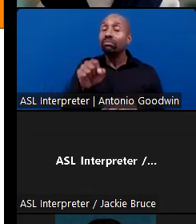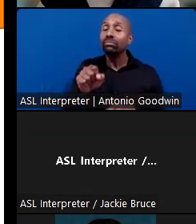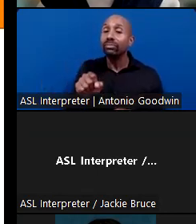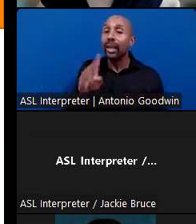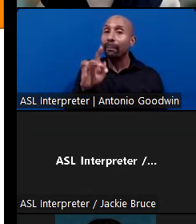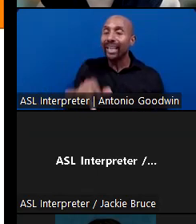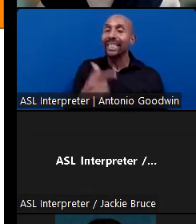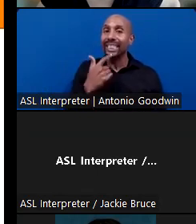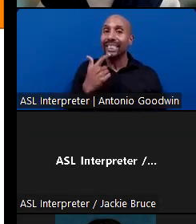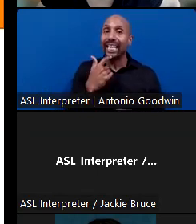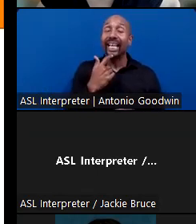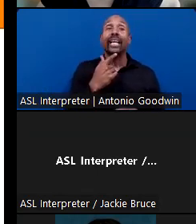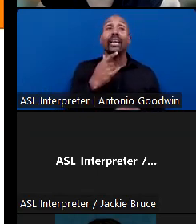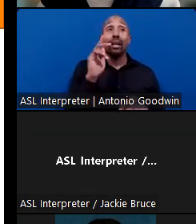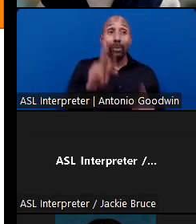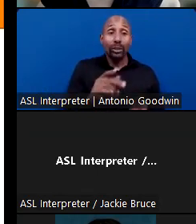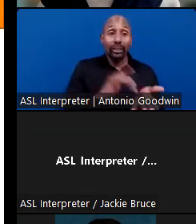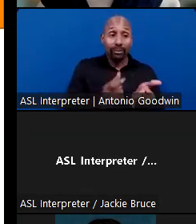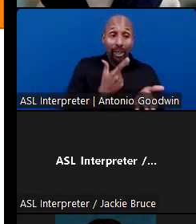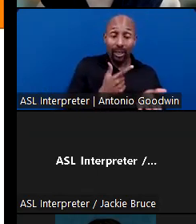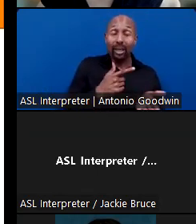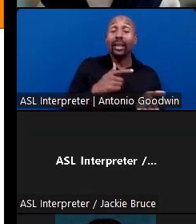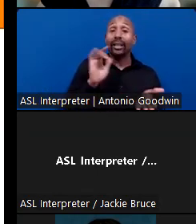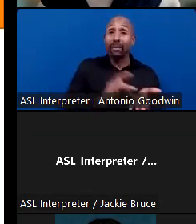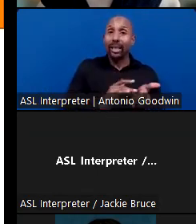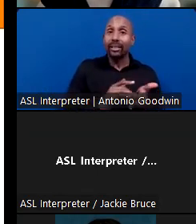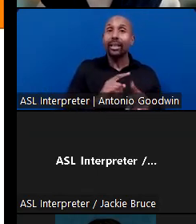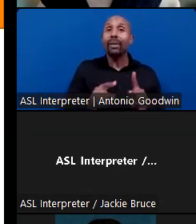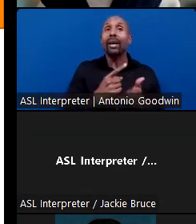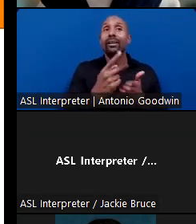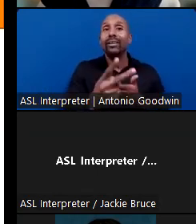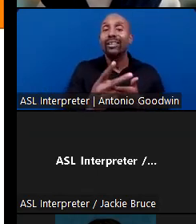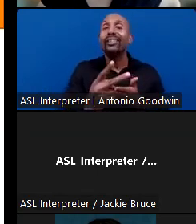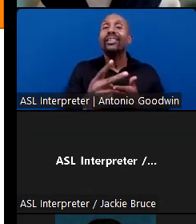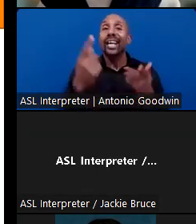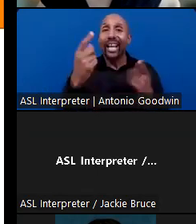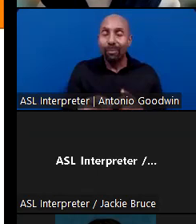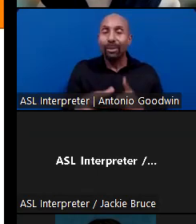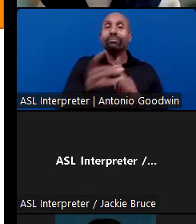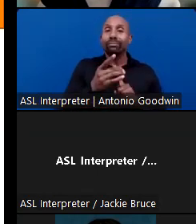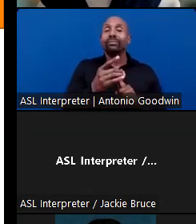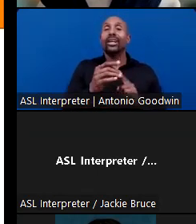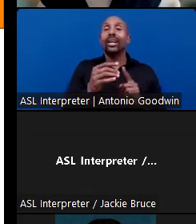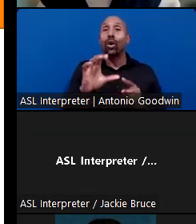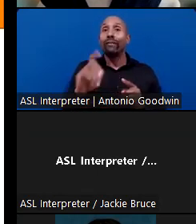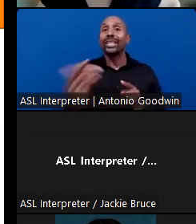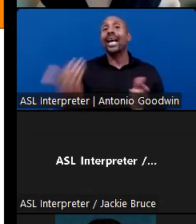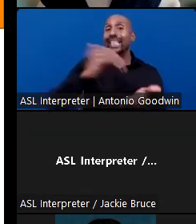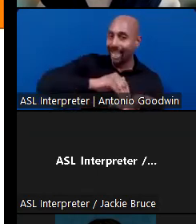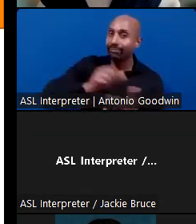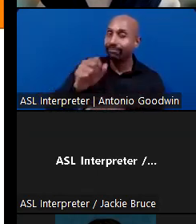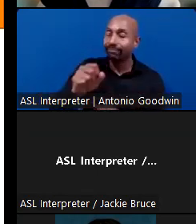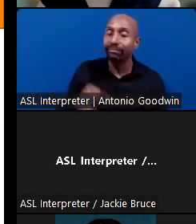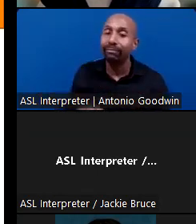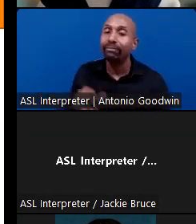and the vaccines for babies and children 6 months to 5 years. The